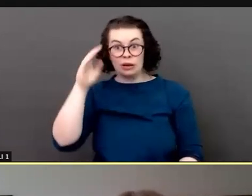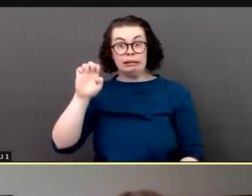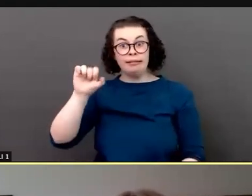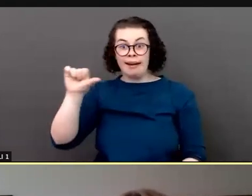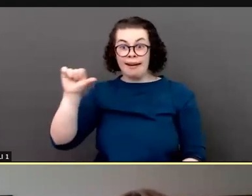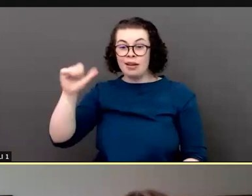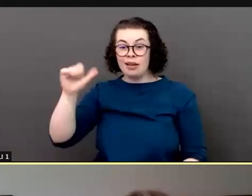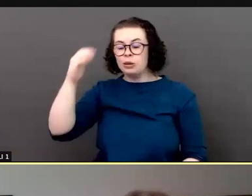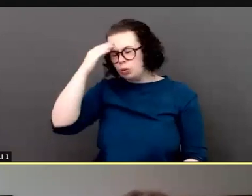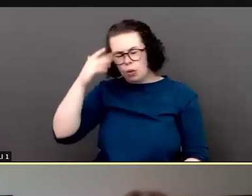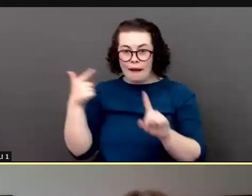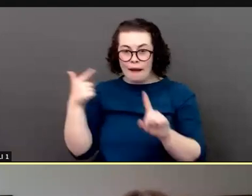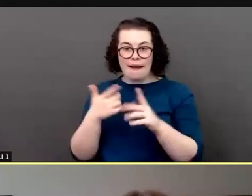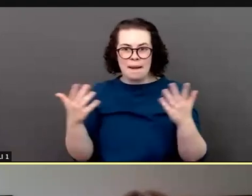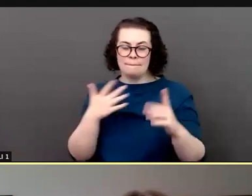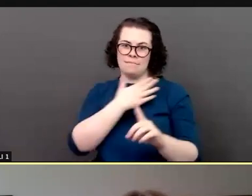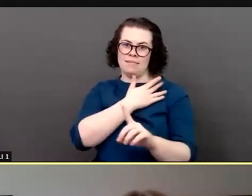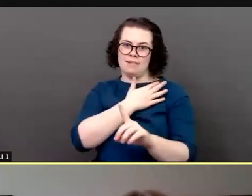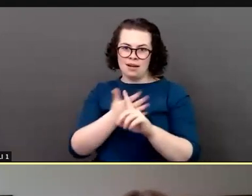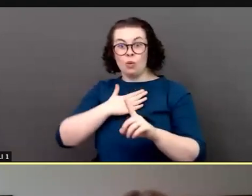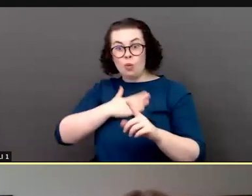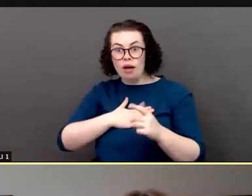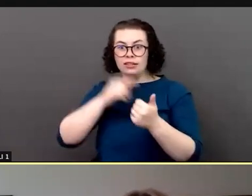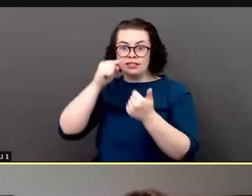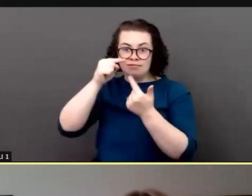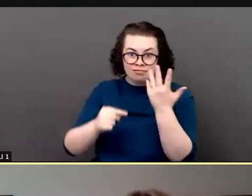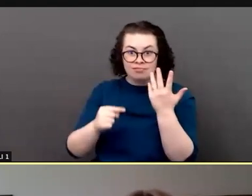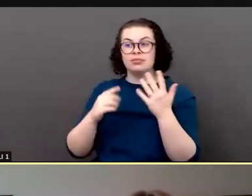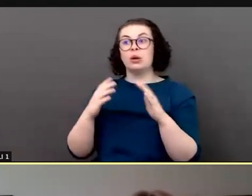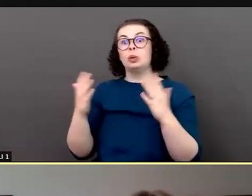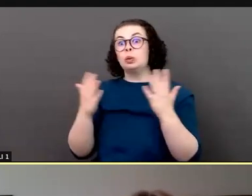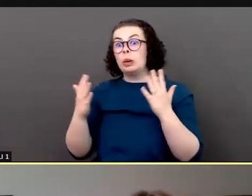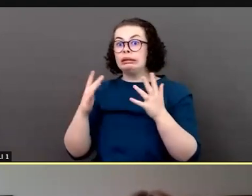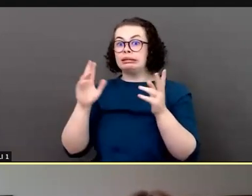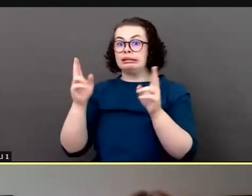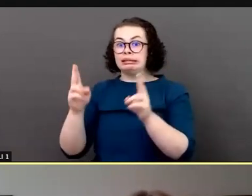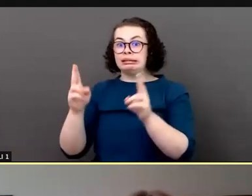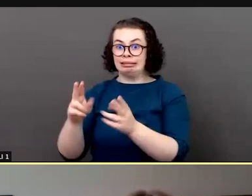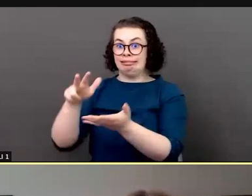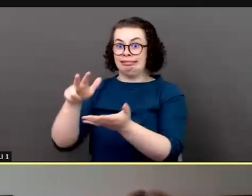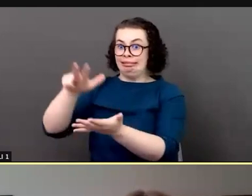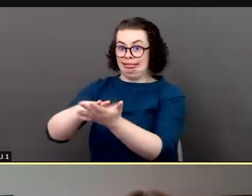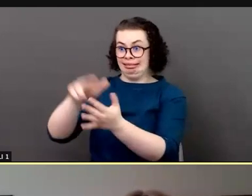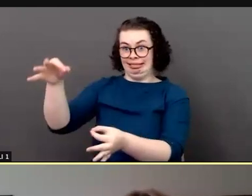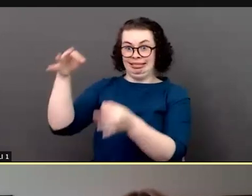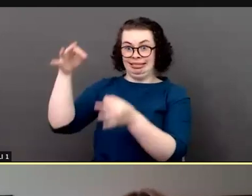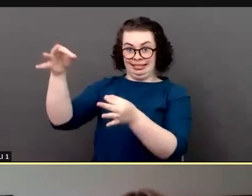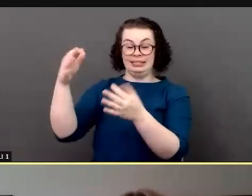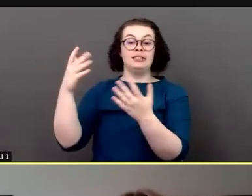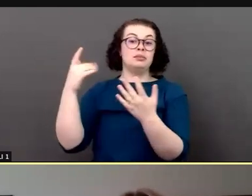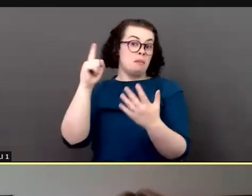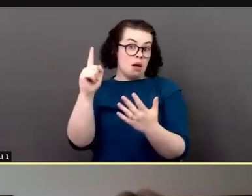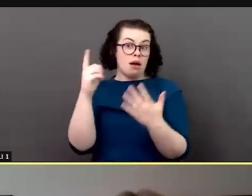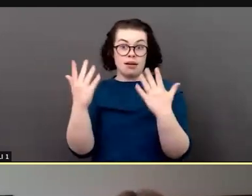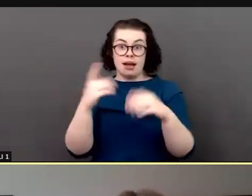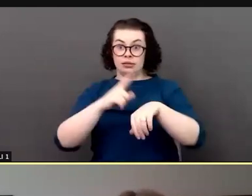beginning, what was included in the final outcome, and now when we see the transposition period is